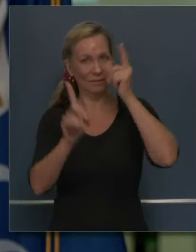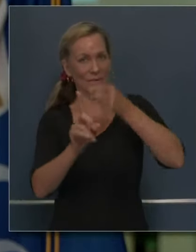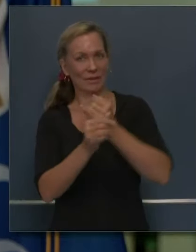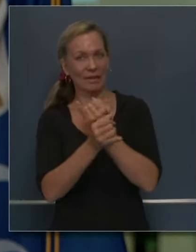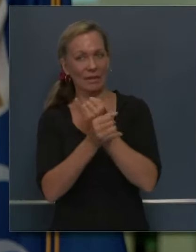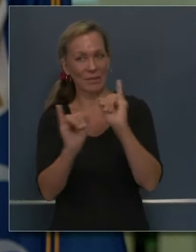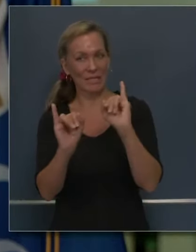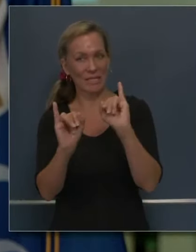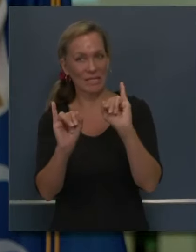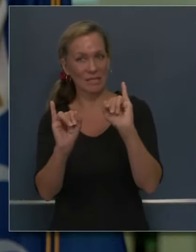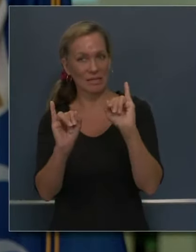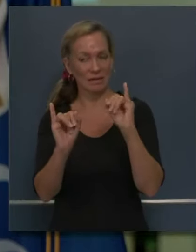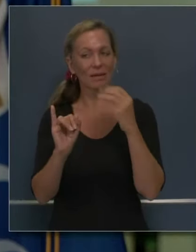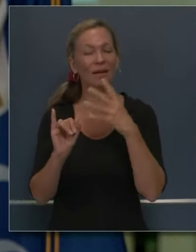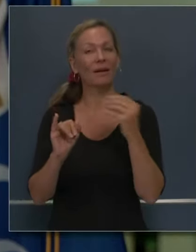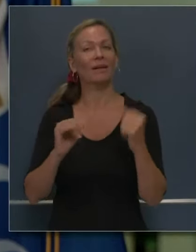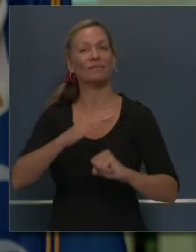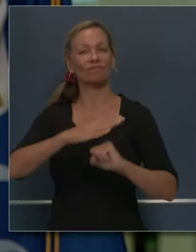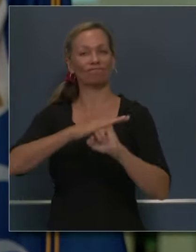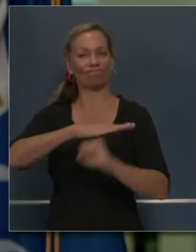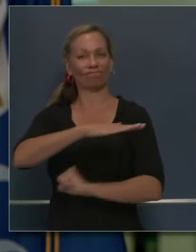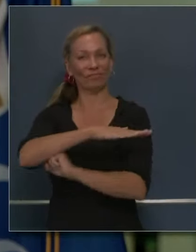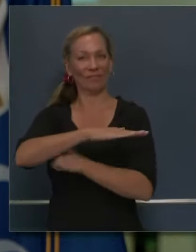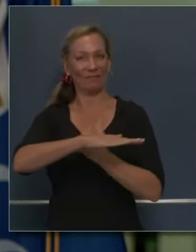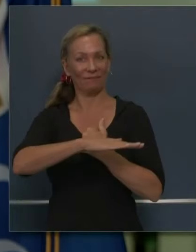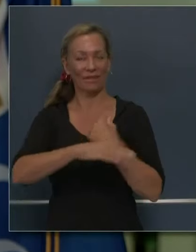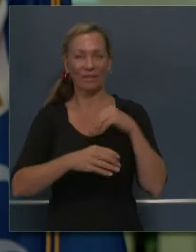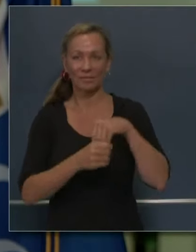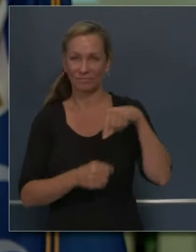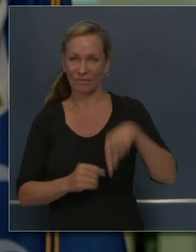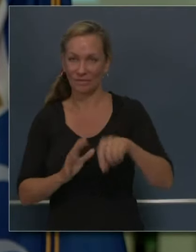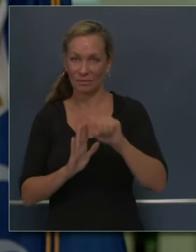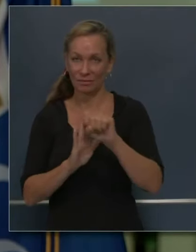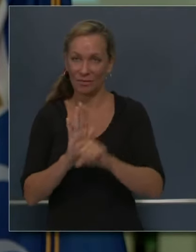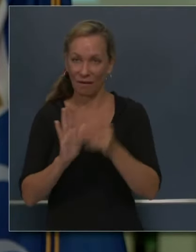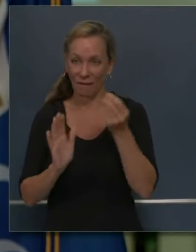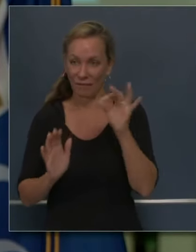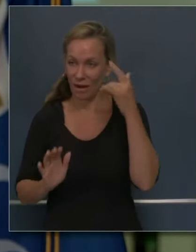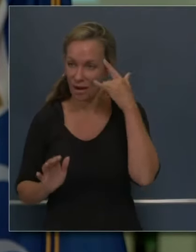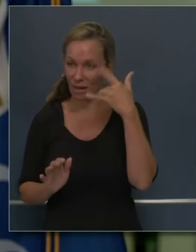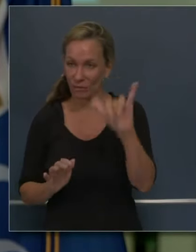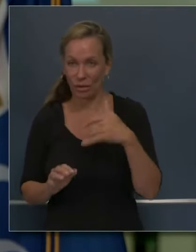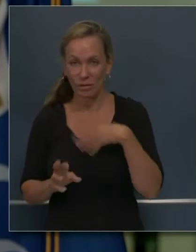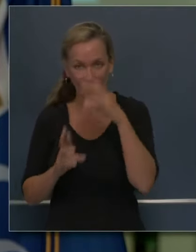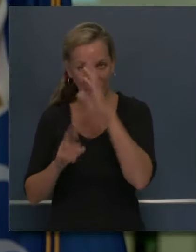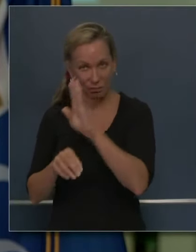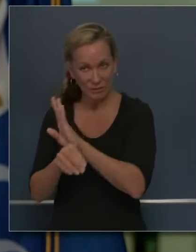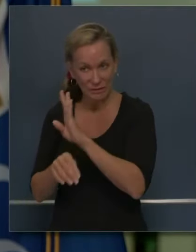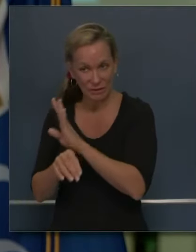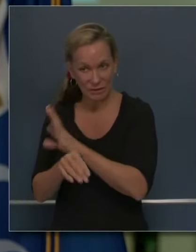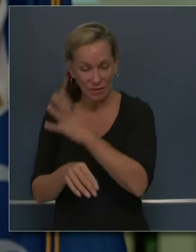harnessed and respected. At the same time, we must respect workers, and we must respect workers' rights as well.